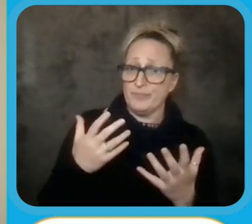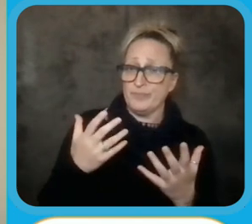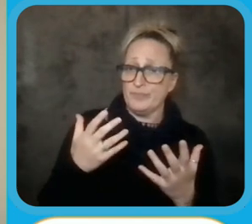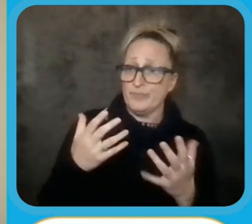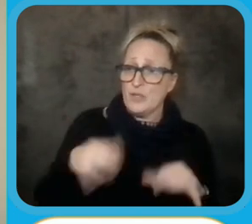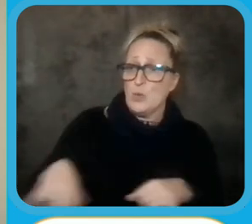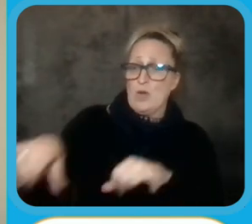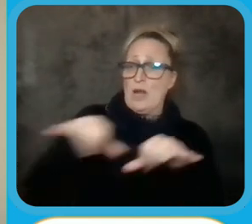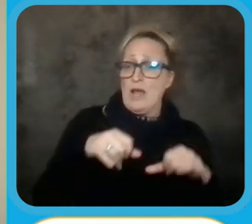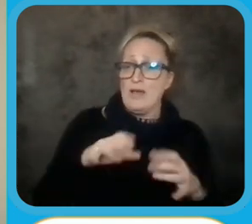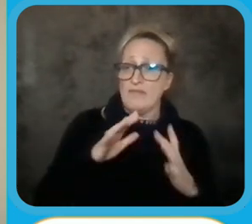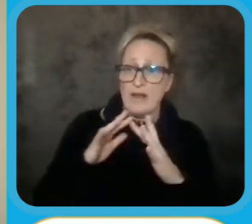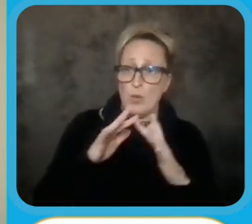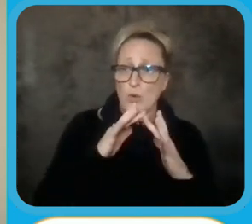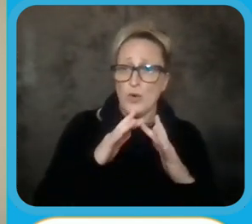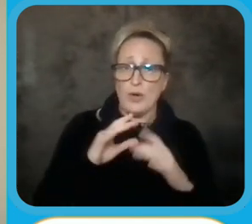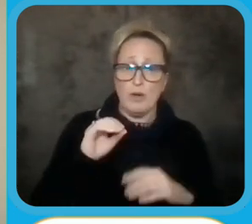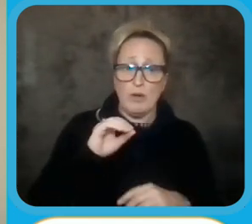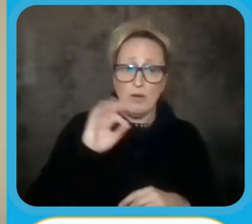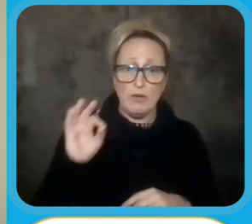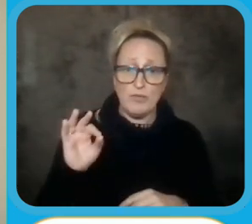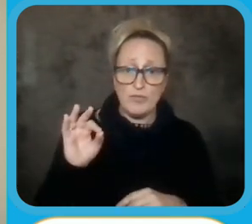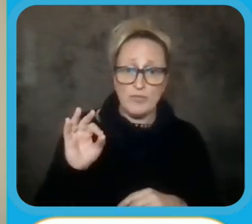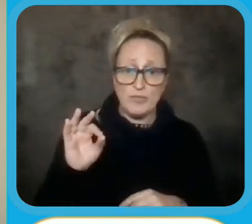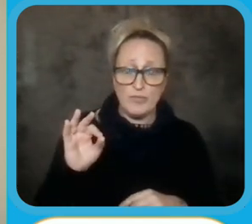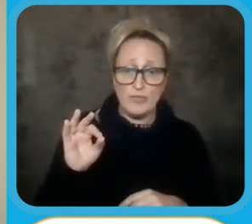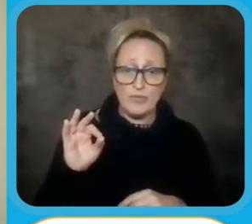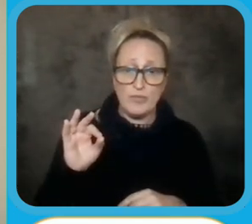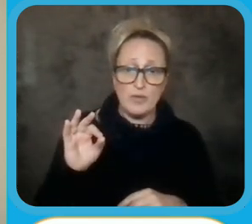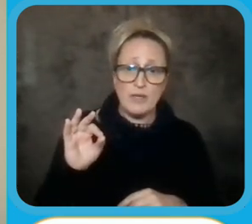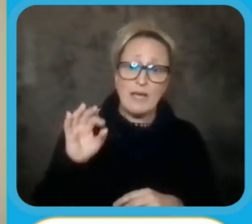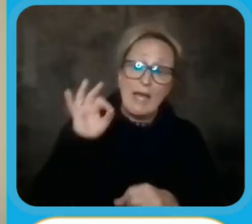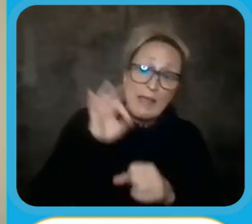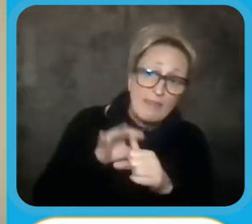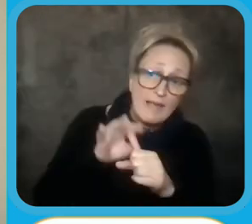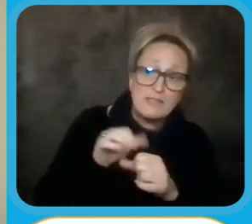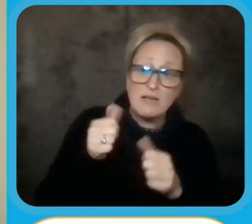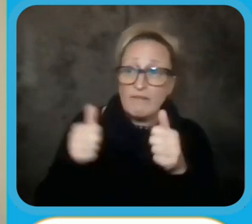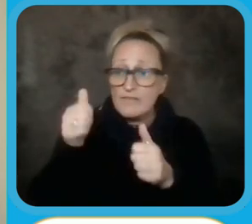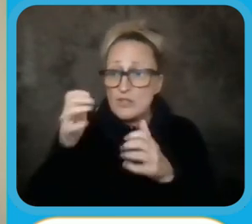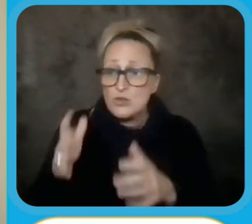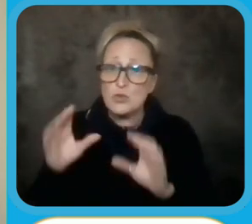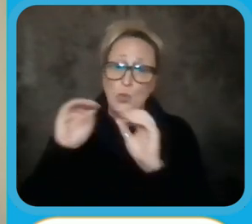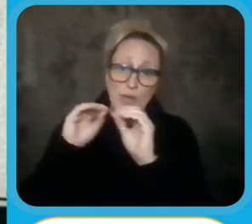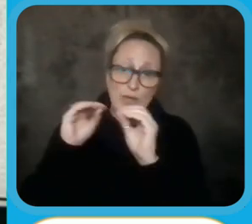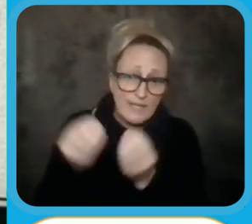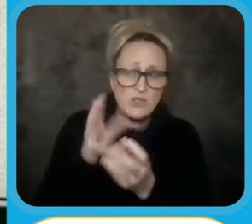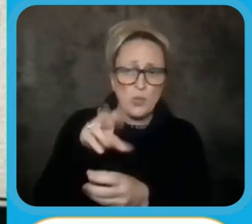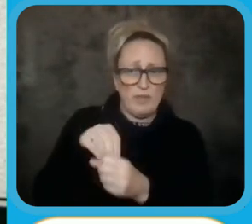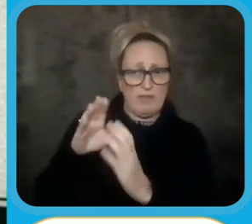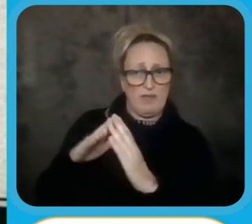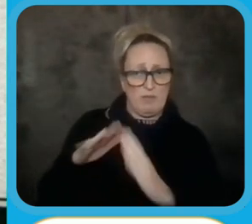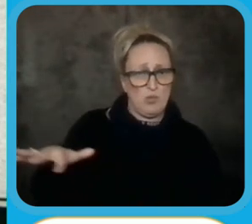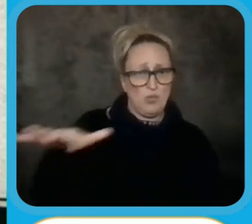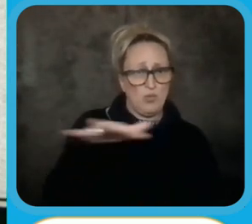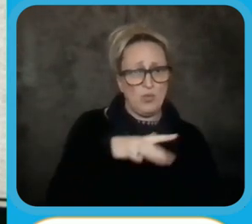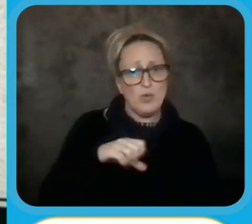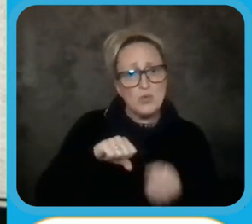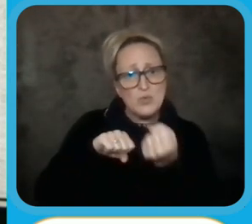network of elected officials and organizations within the community to